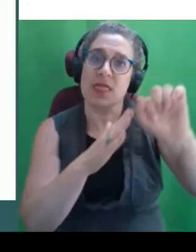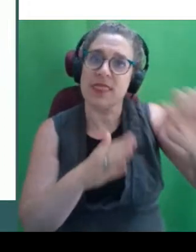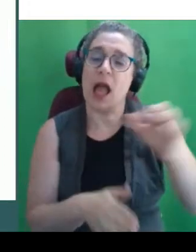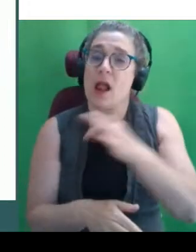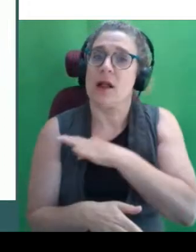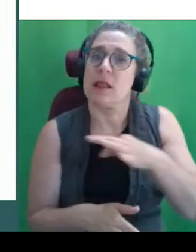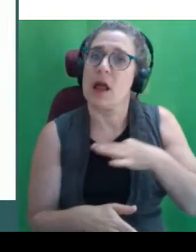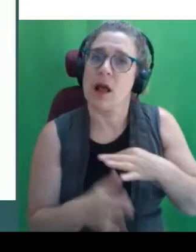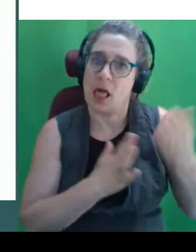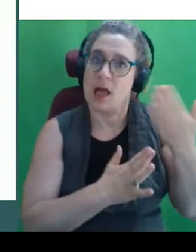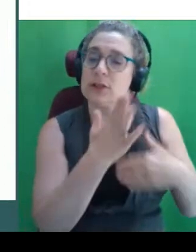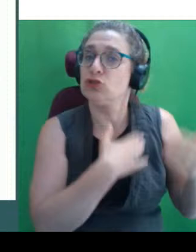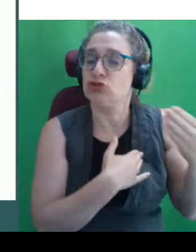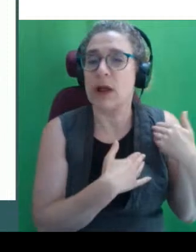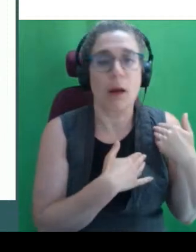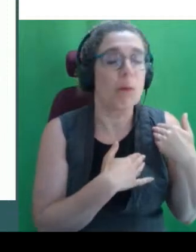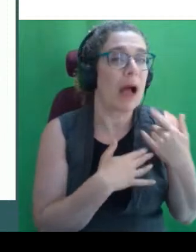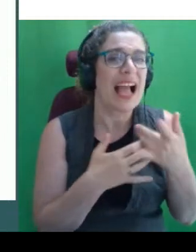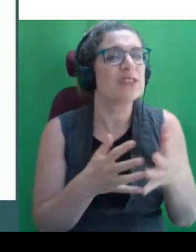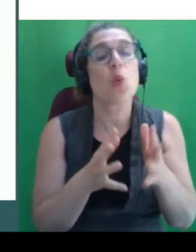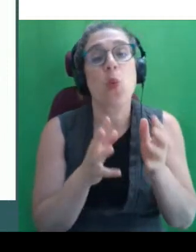it's definitely worthy of